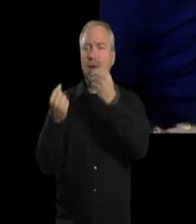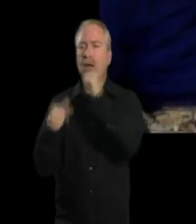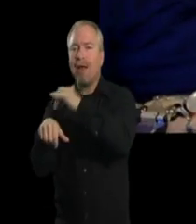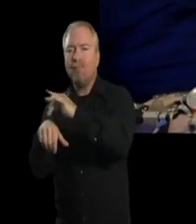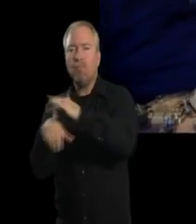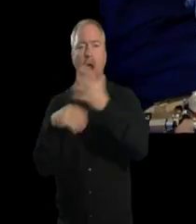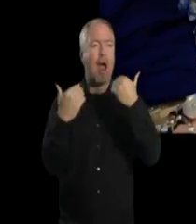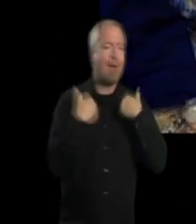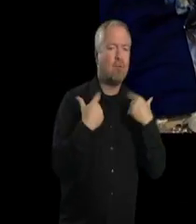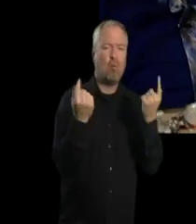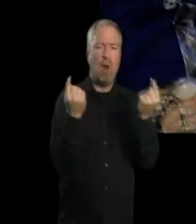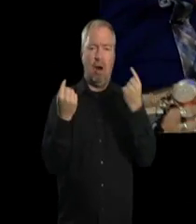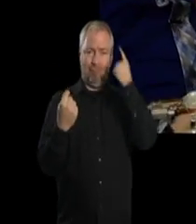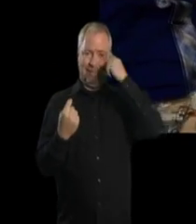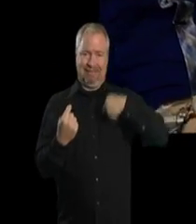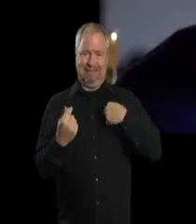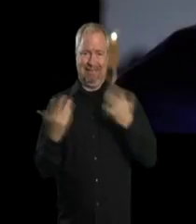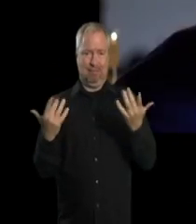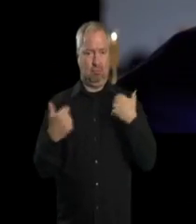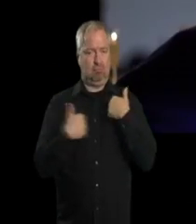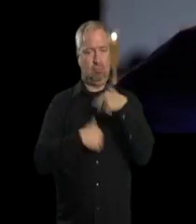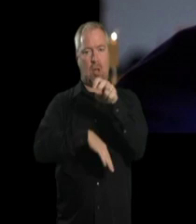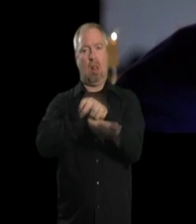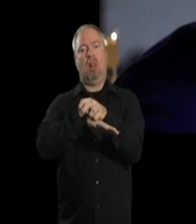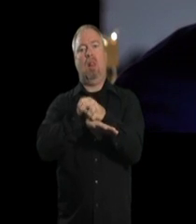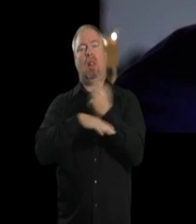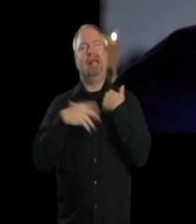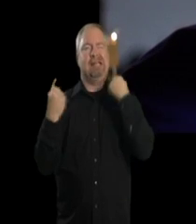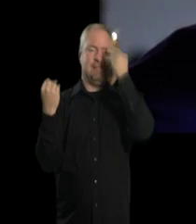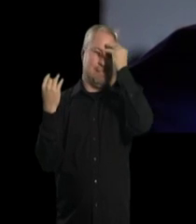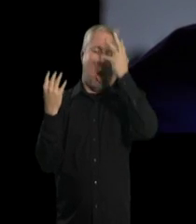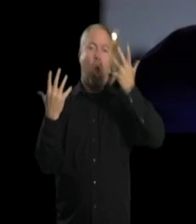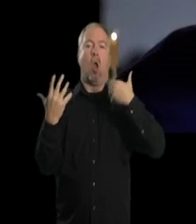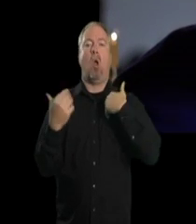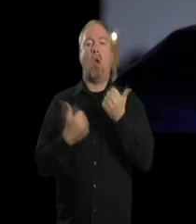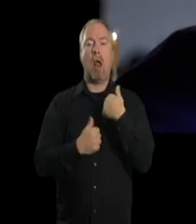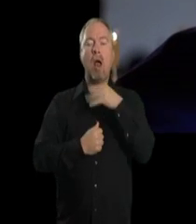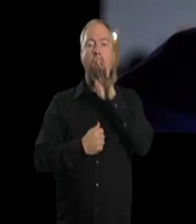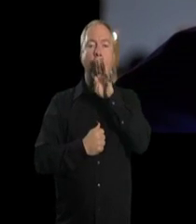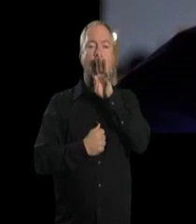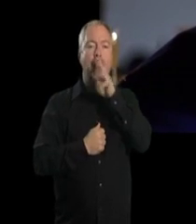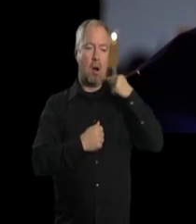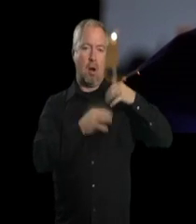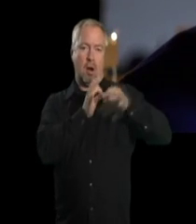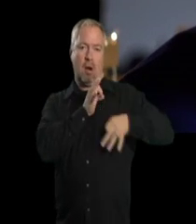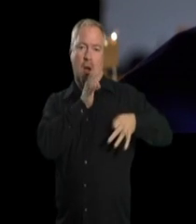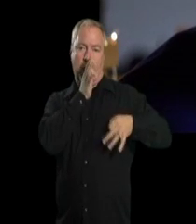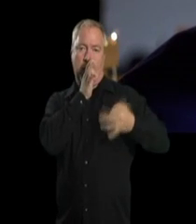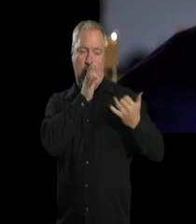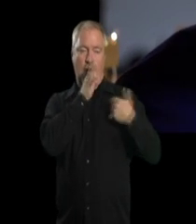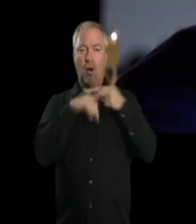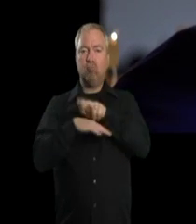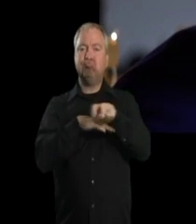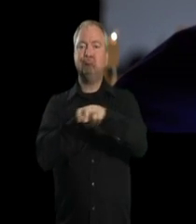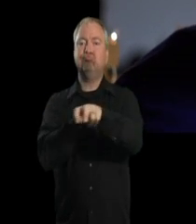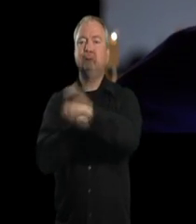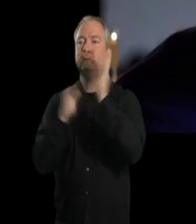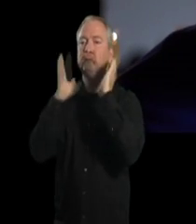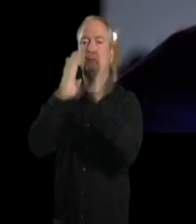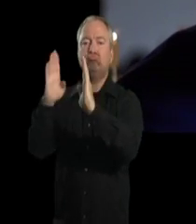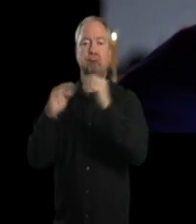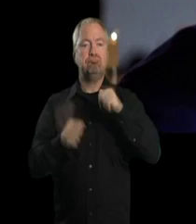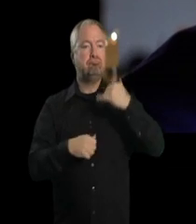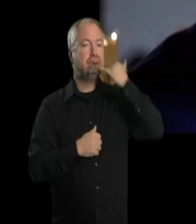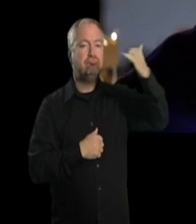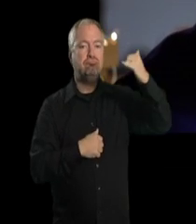wasn't available, and after 3 months, cobbled together a voice-controlled cell phone system for myself, and I'd be tooling down the hallway, chatting on the phone, and of course